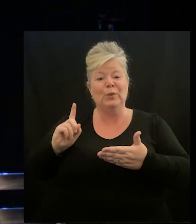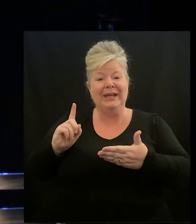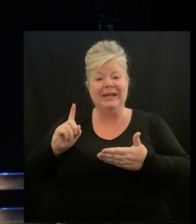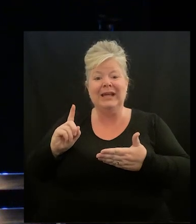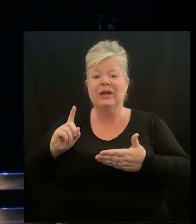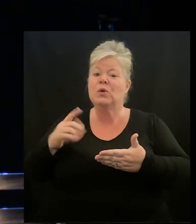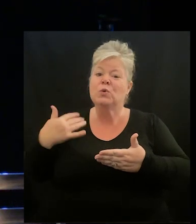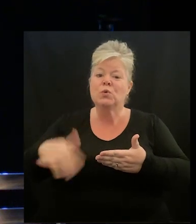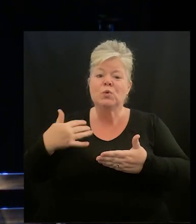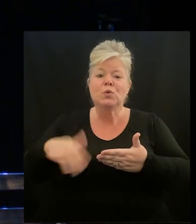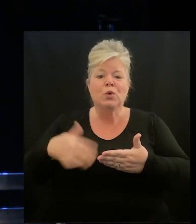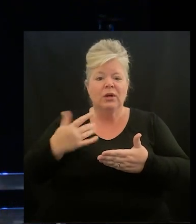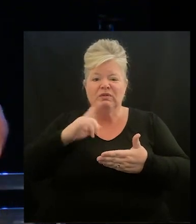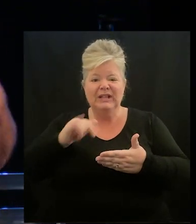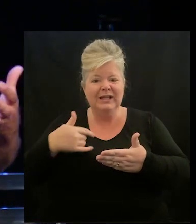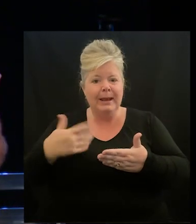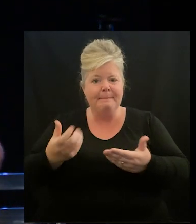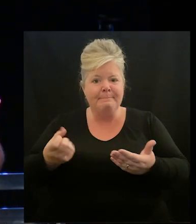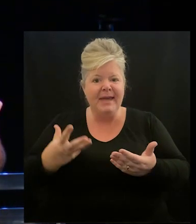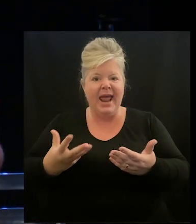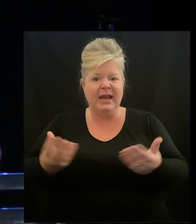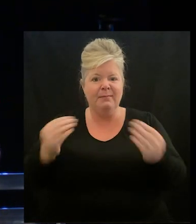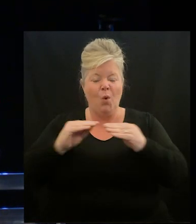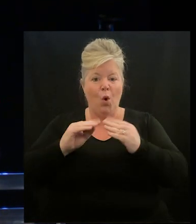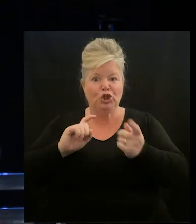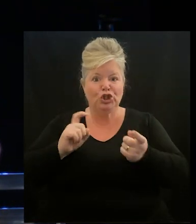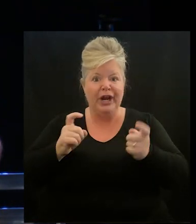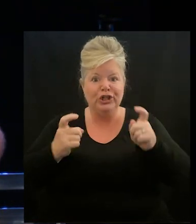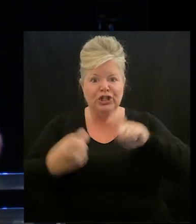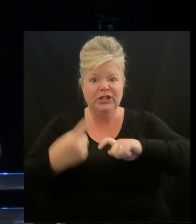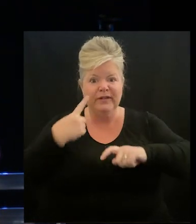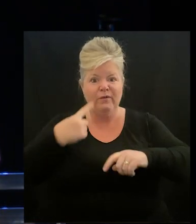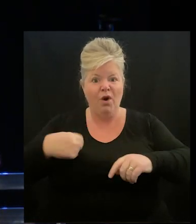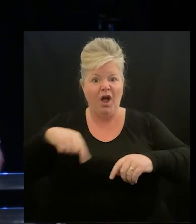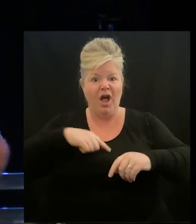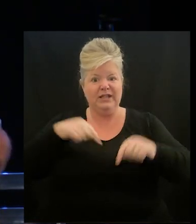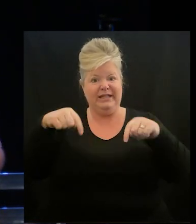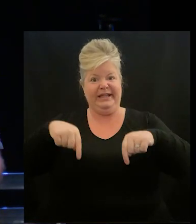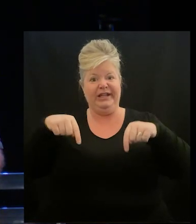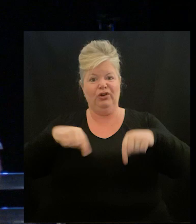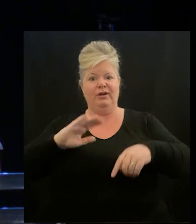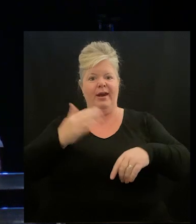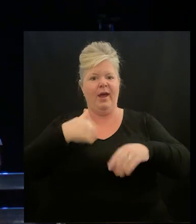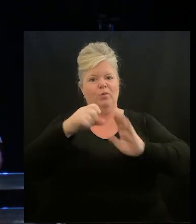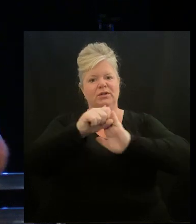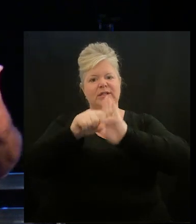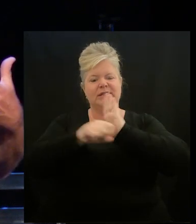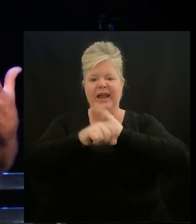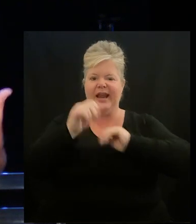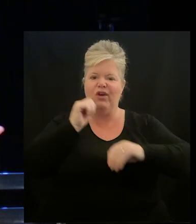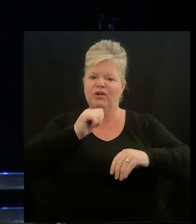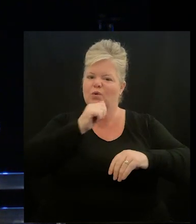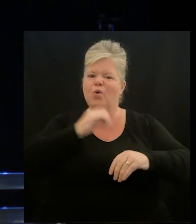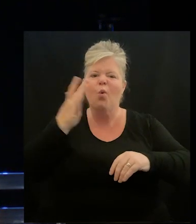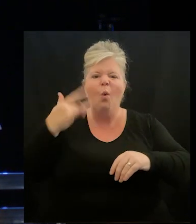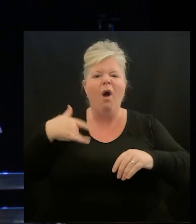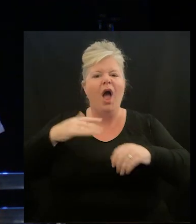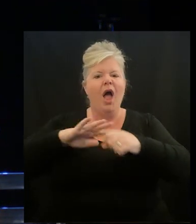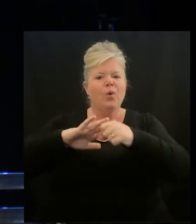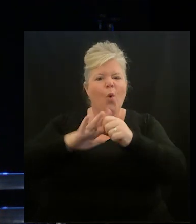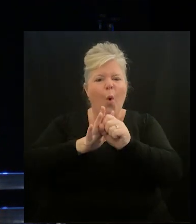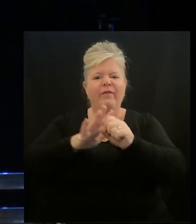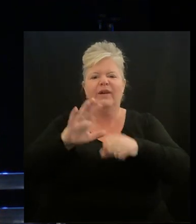week has brought many more changes for us here in our state as the number of